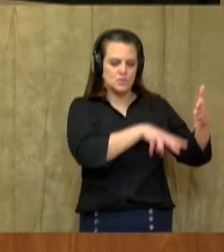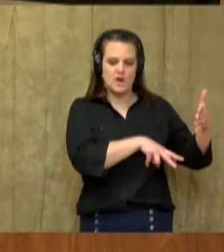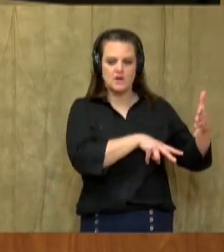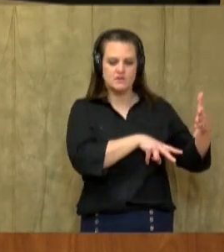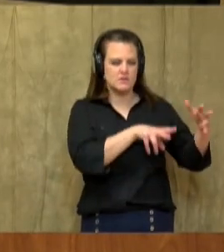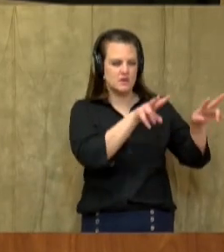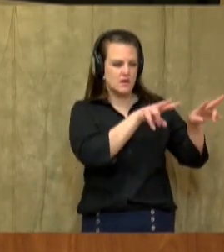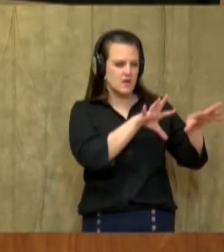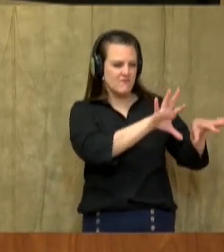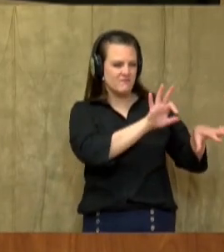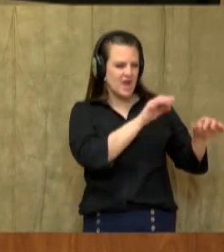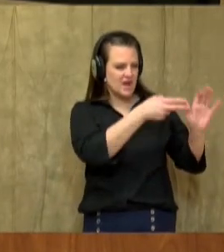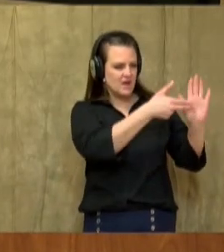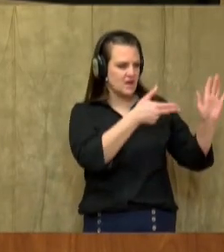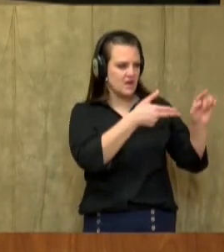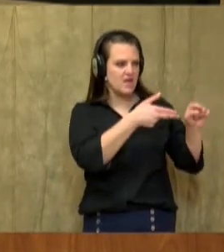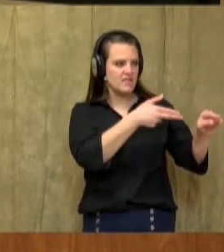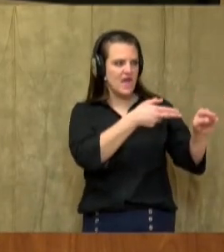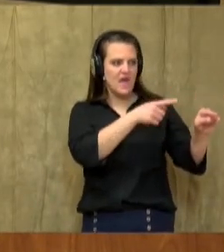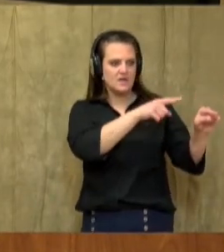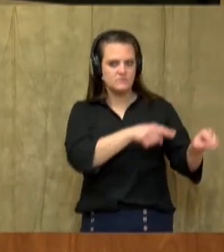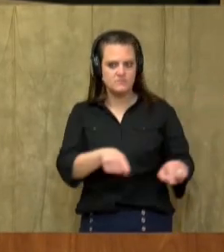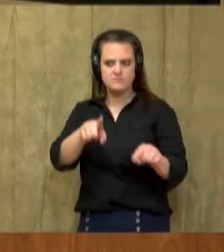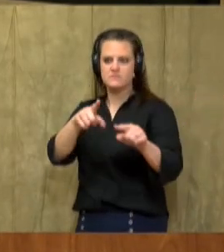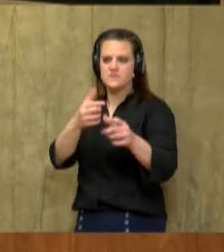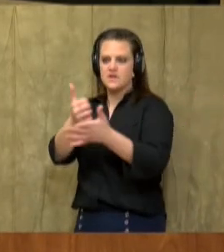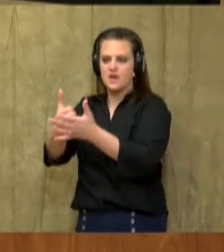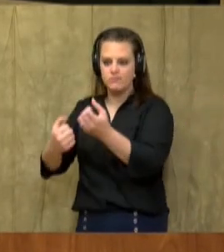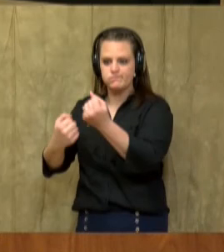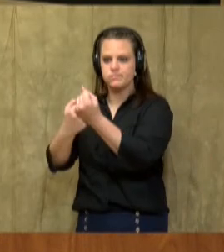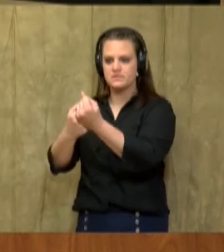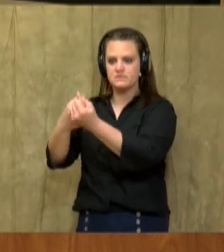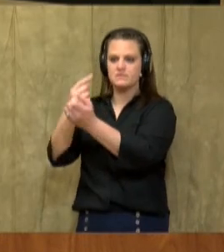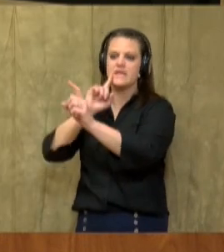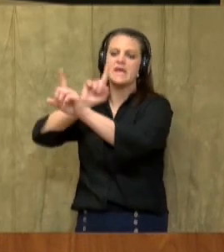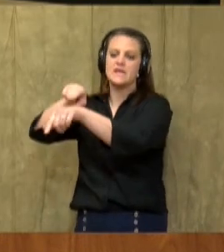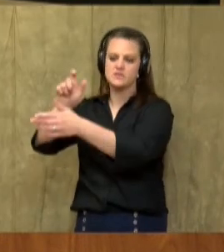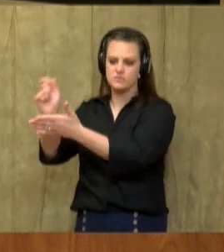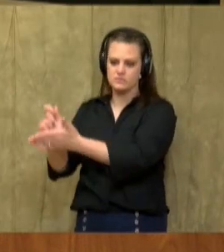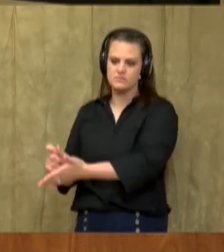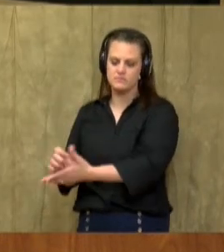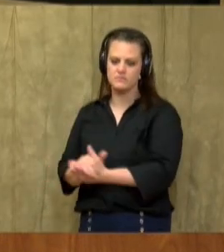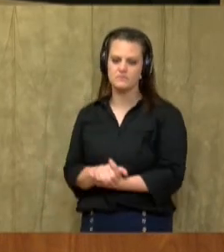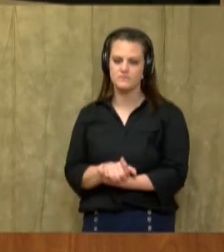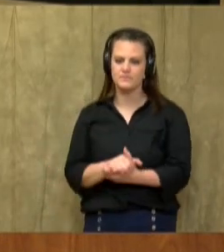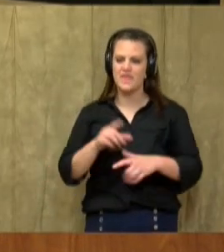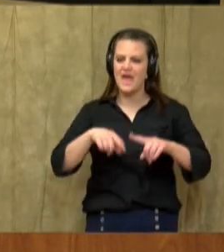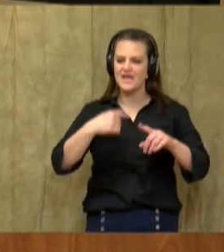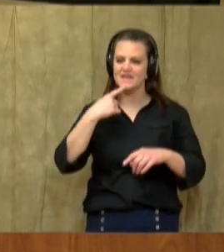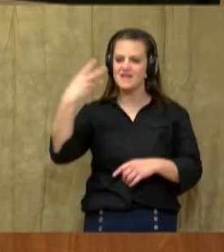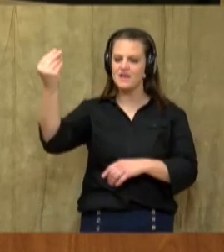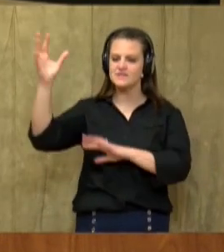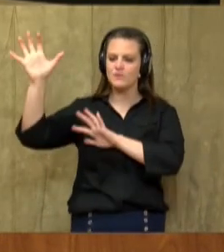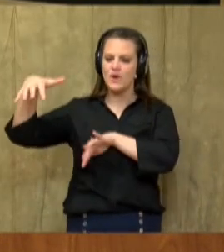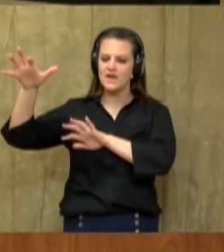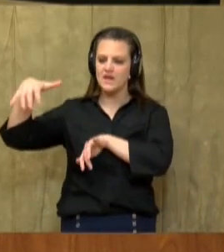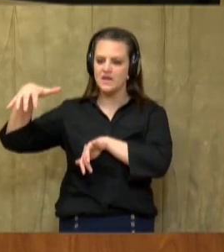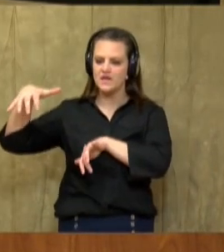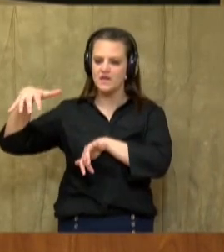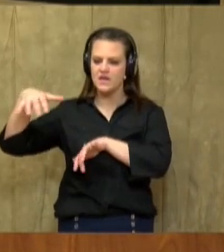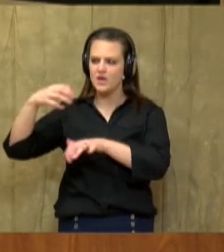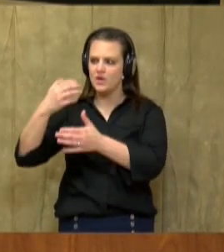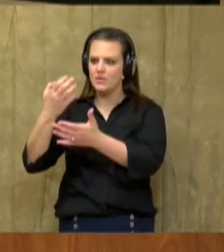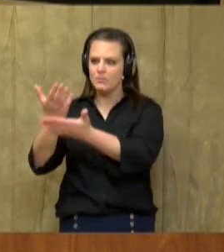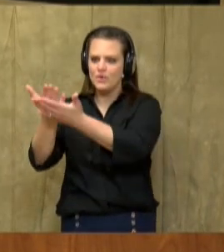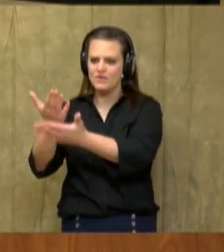prove my answer. Okay? I cannot say that I think that it's raining outside if I don't have any